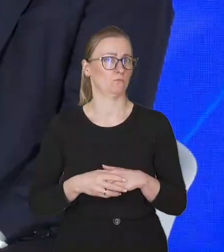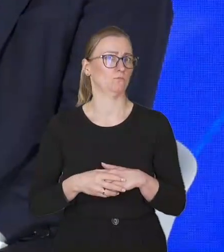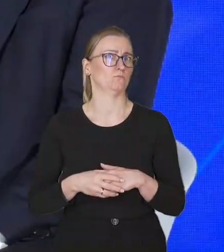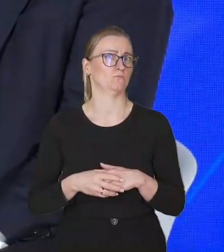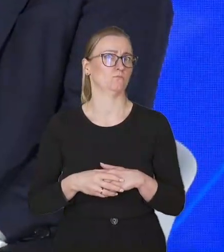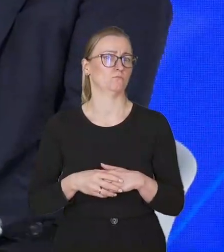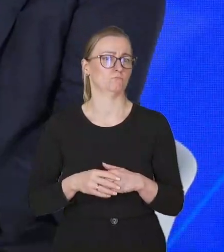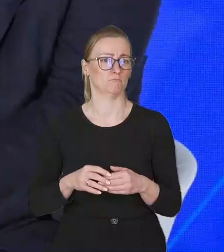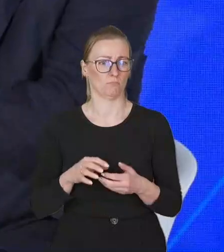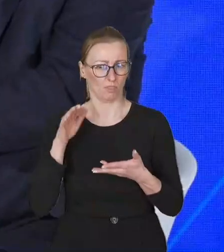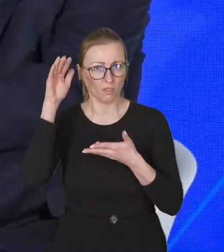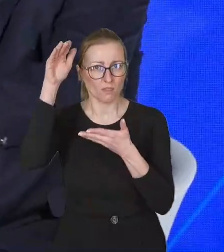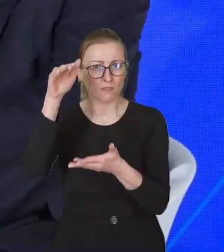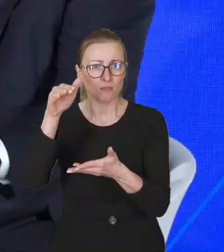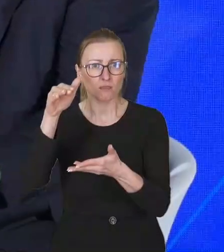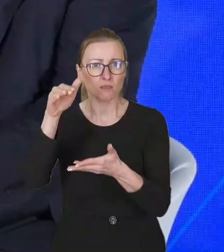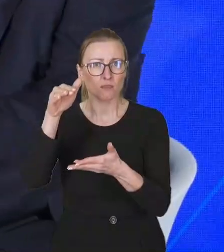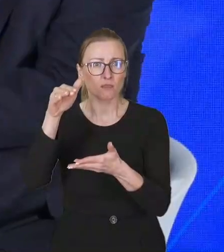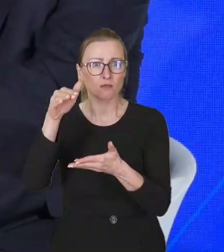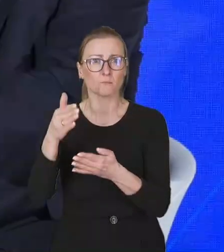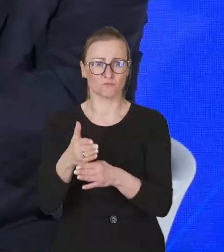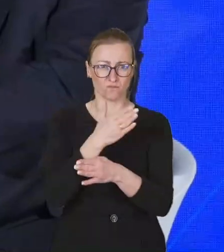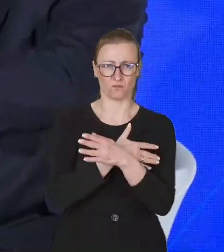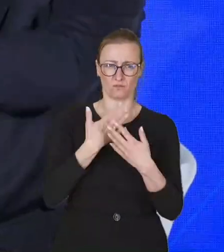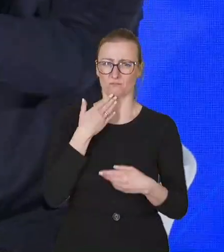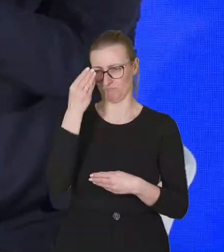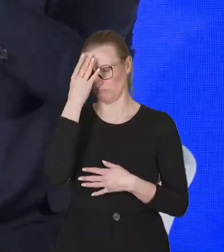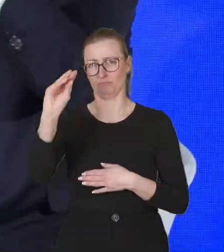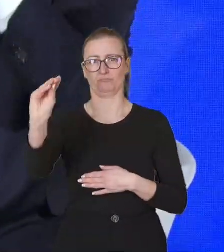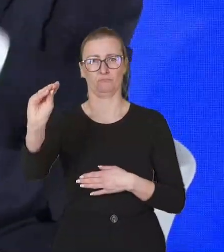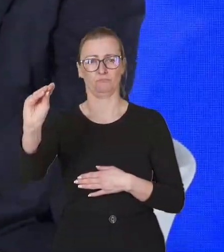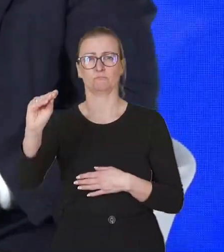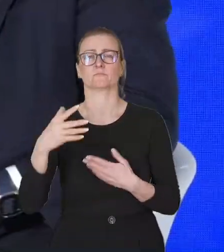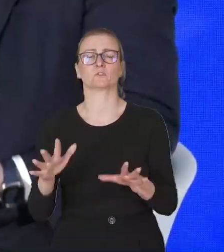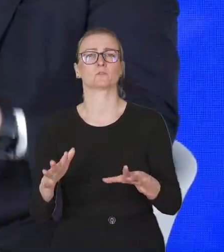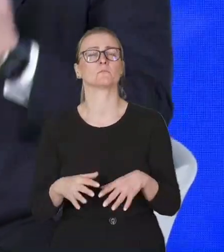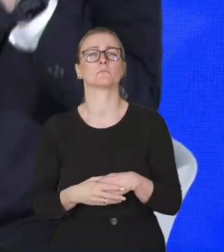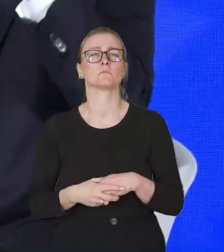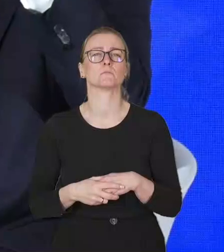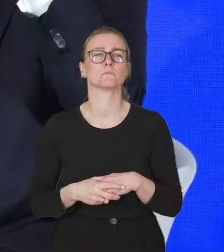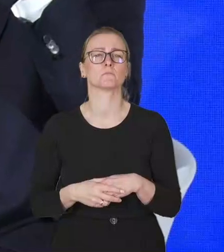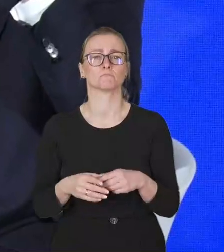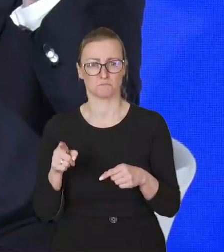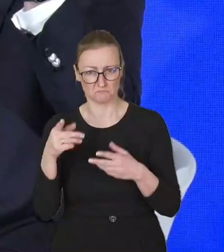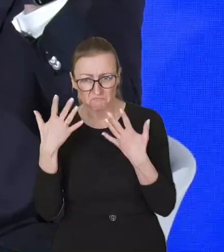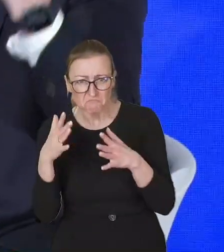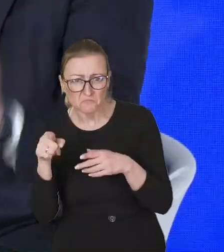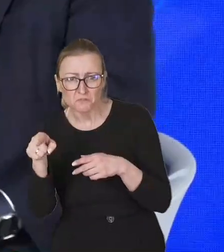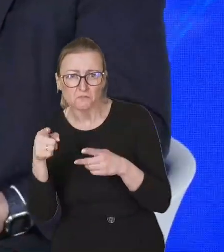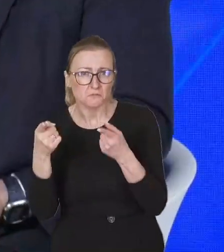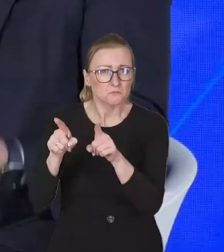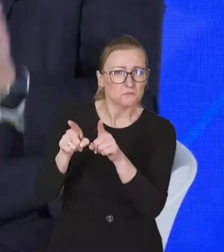what is not. Because we are always repeating the same things, that we have to be more innovative. We have to invest in